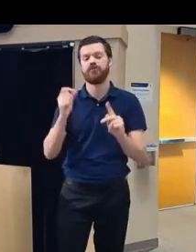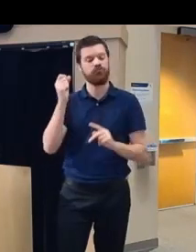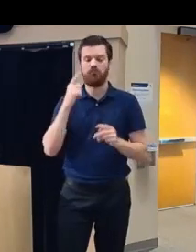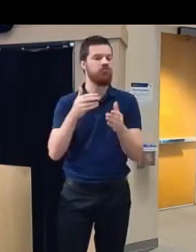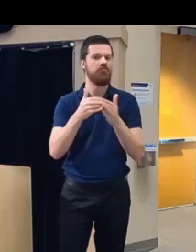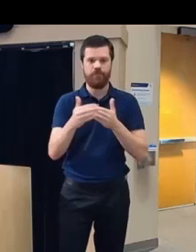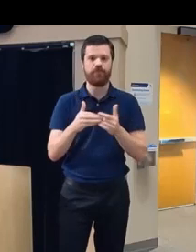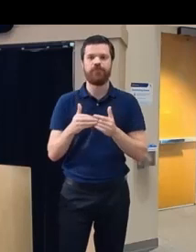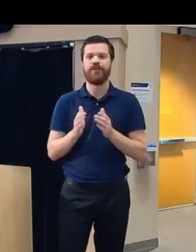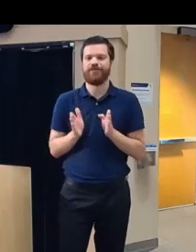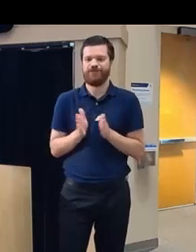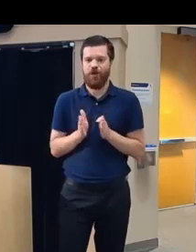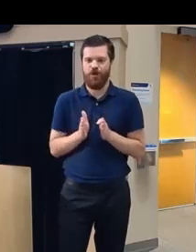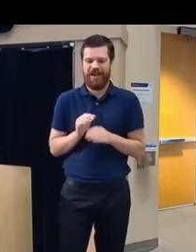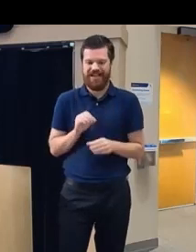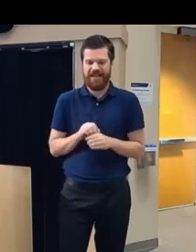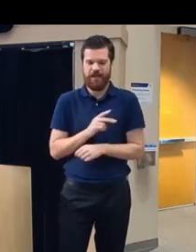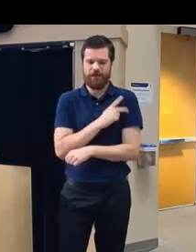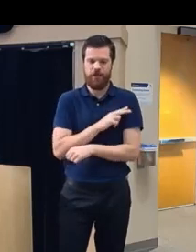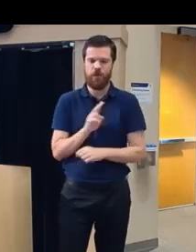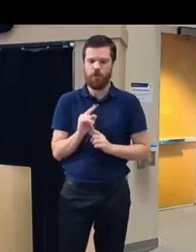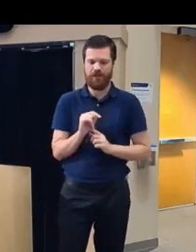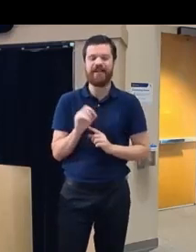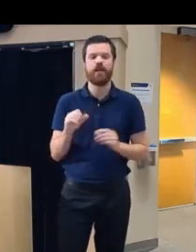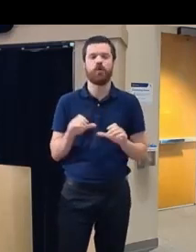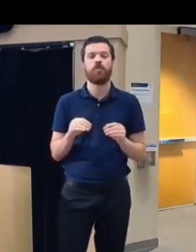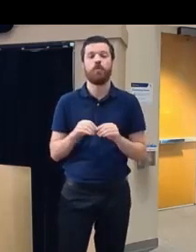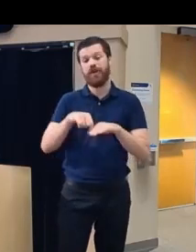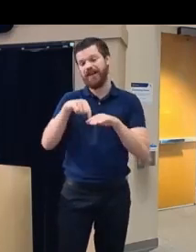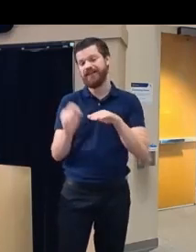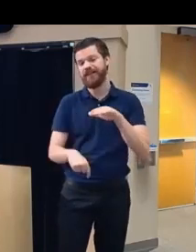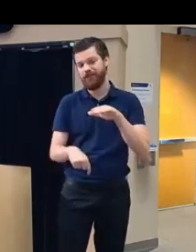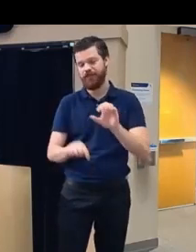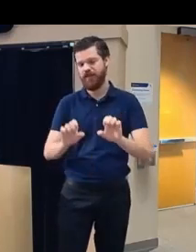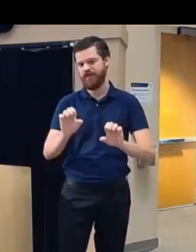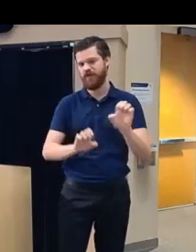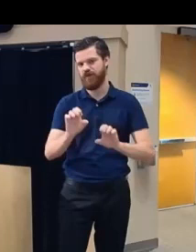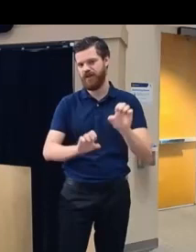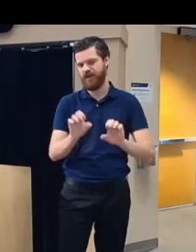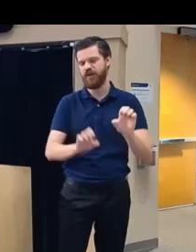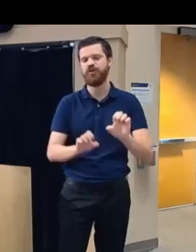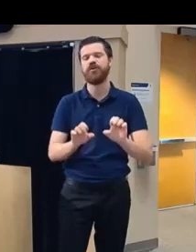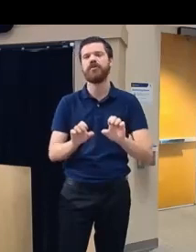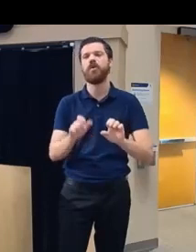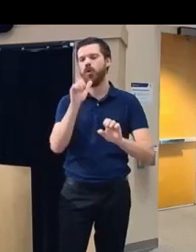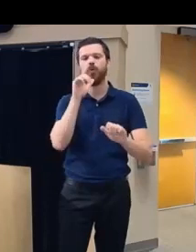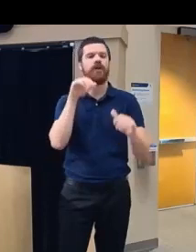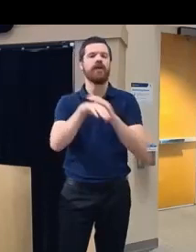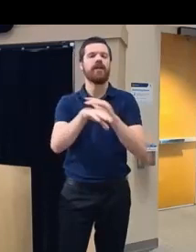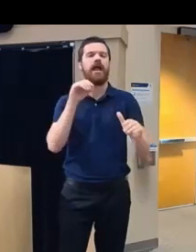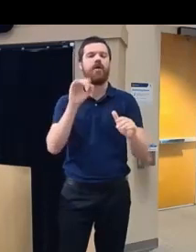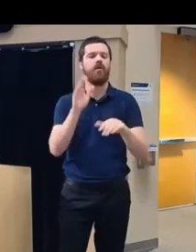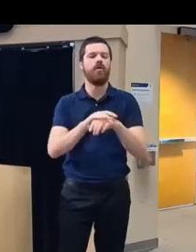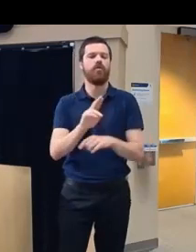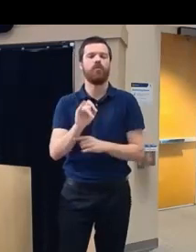the fact that they're smaller inpatient units, to do more in-depth evaluation of those passing in and out of